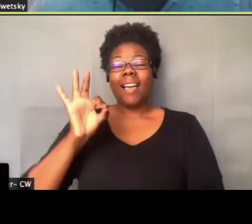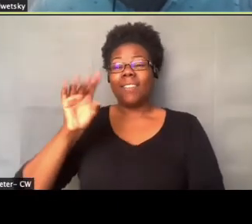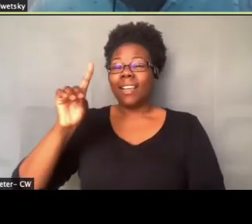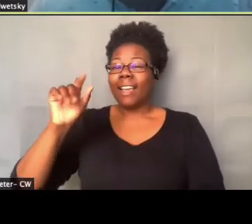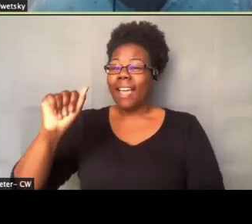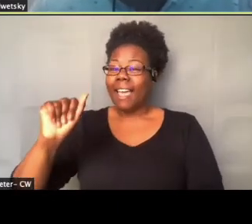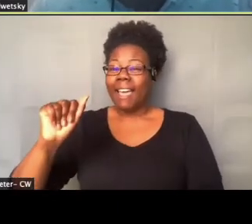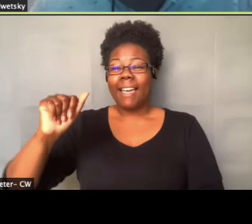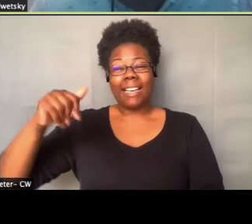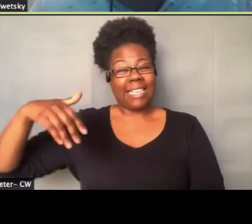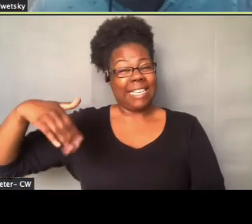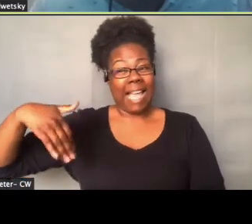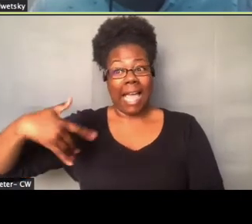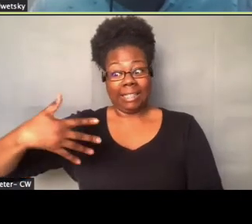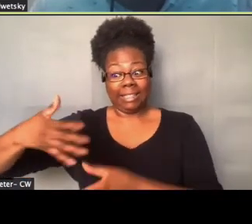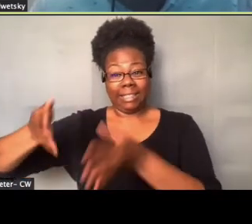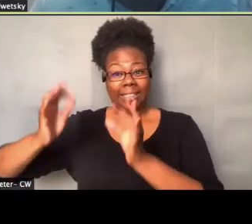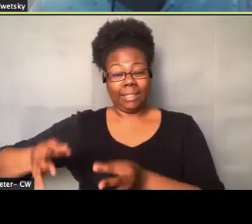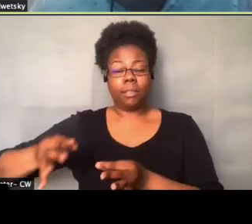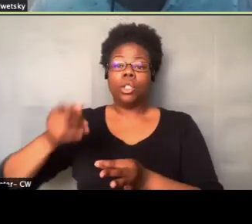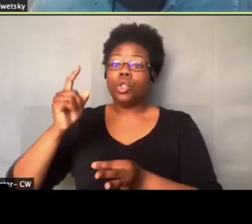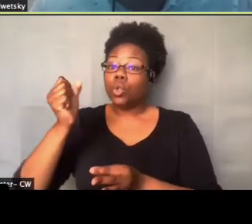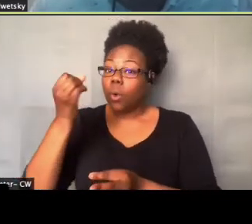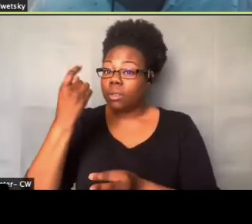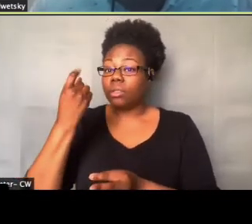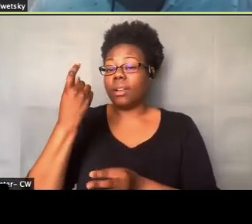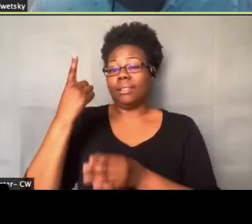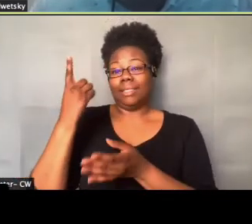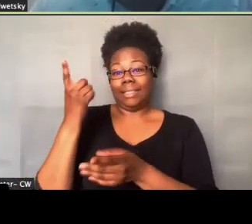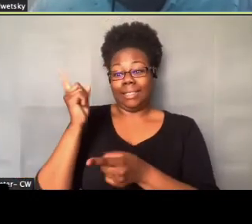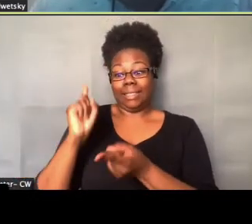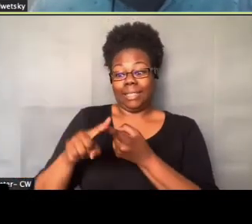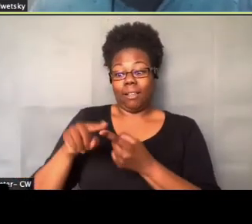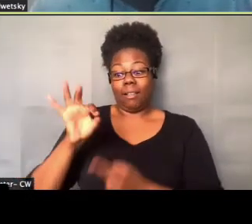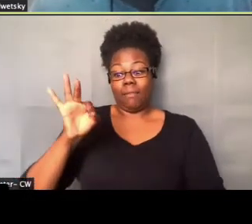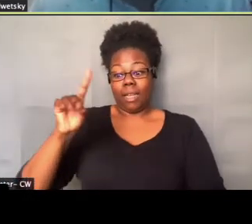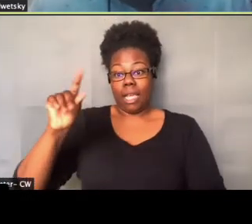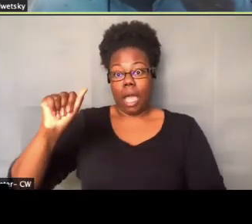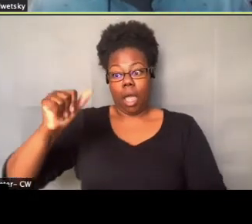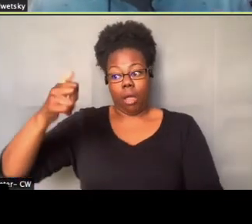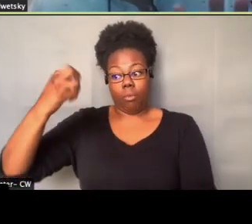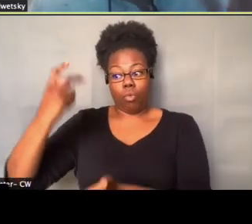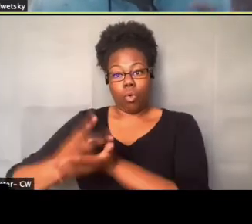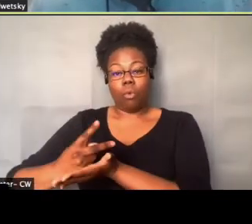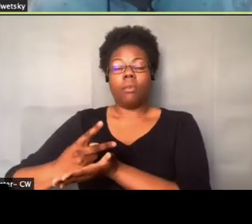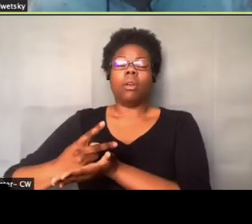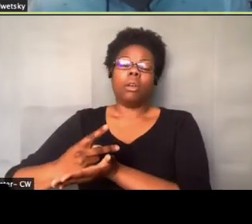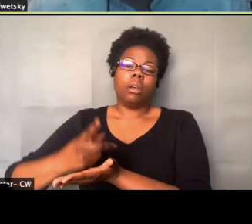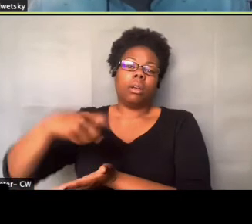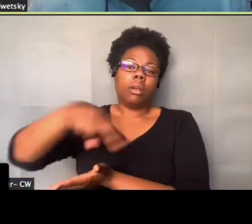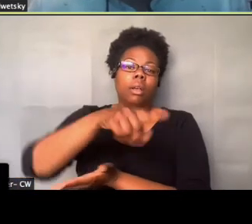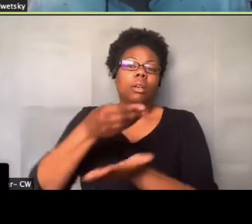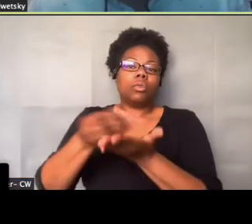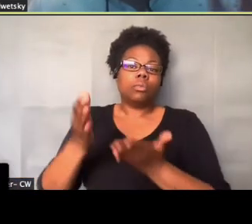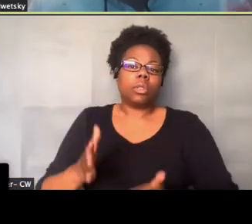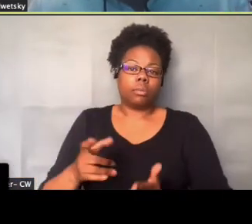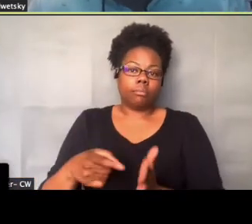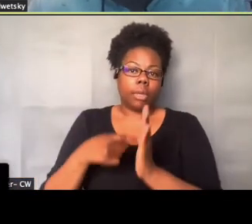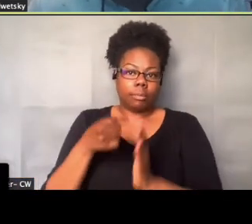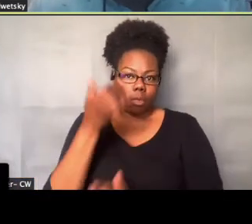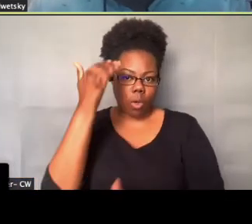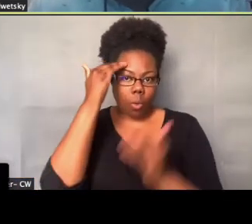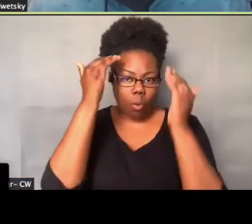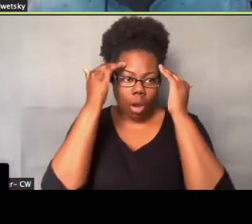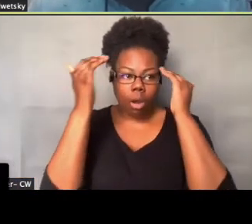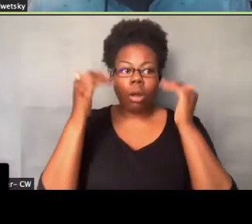just be aware, until these guidelines are made official, consumers have to be aware that if any ad you see say, oh, this is an